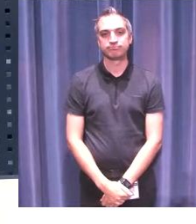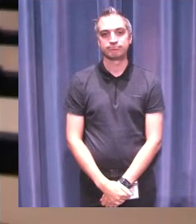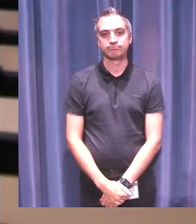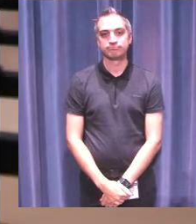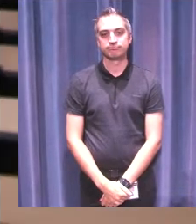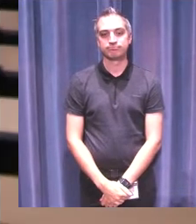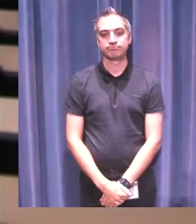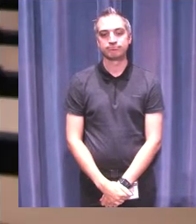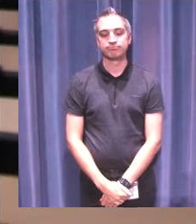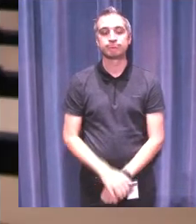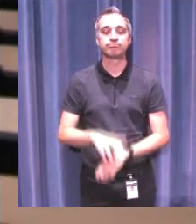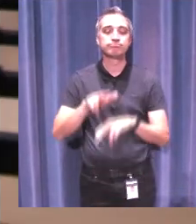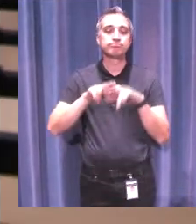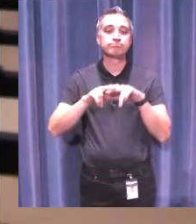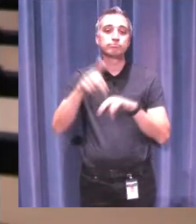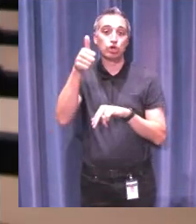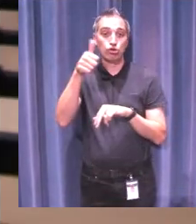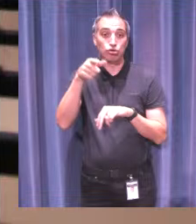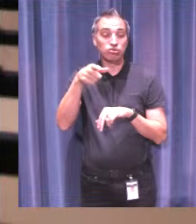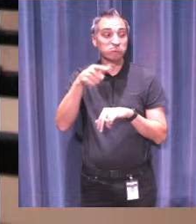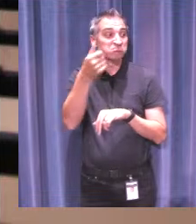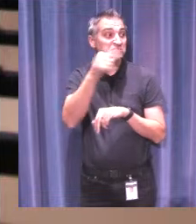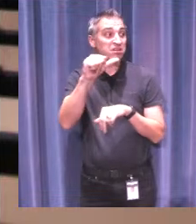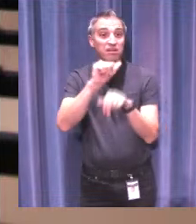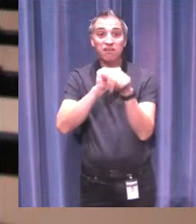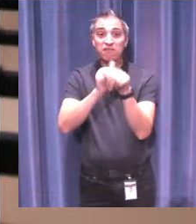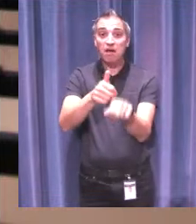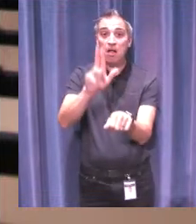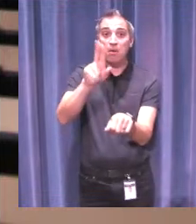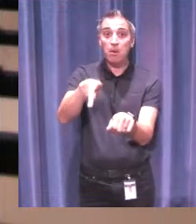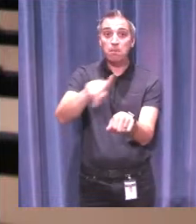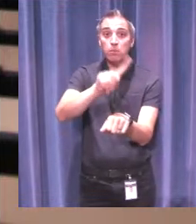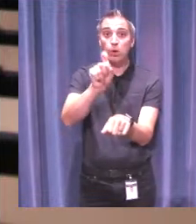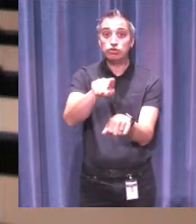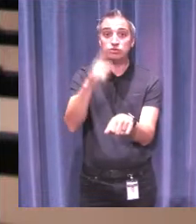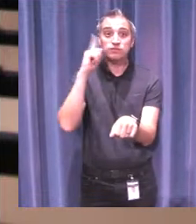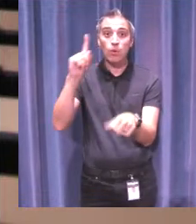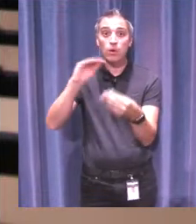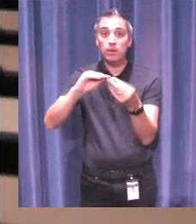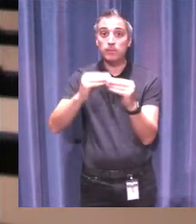Are there any other follow-up questions for question 3 and 4?